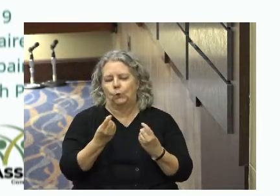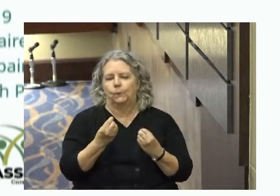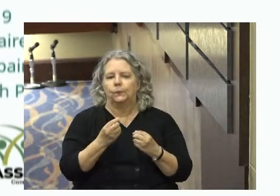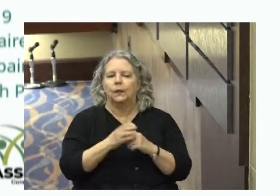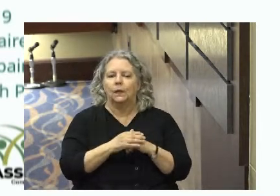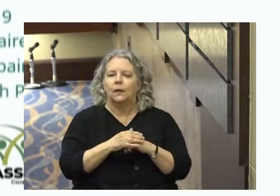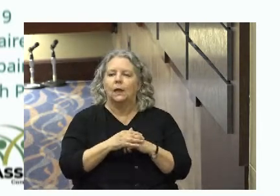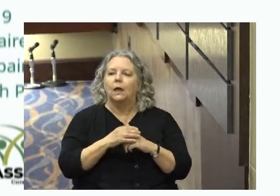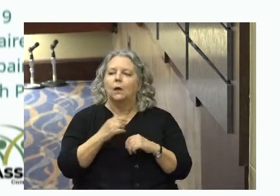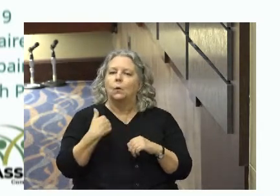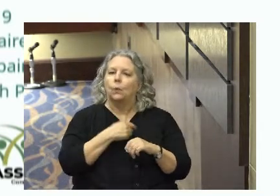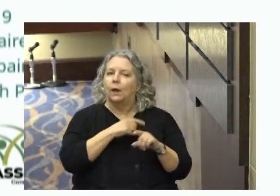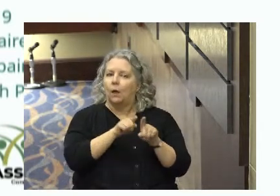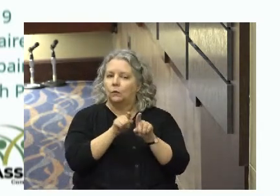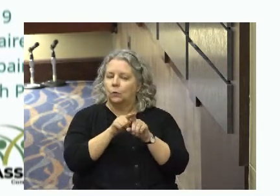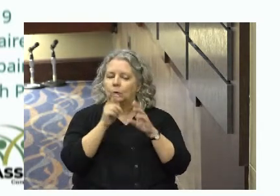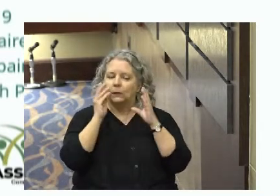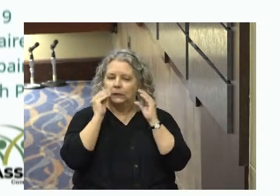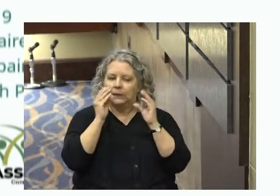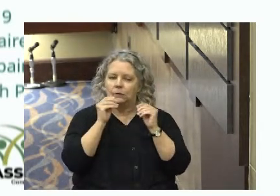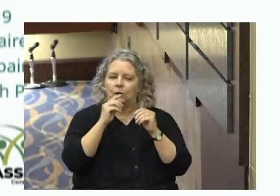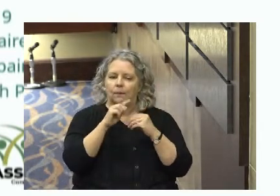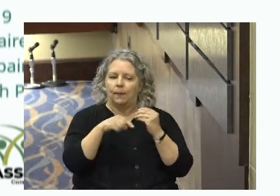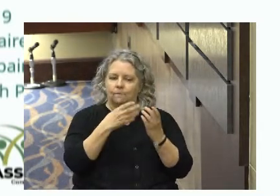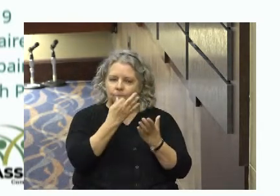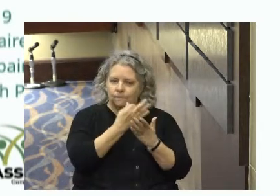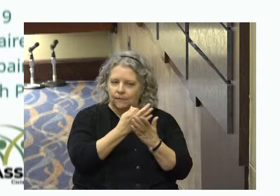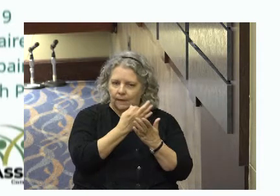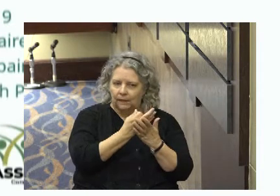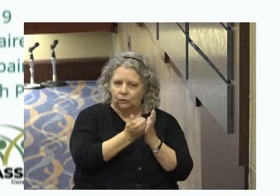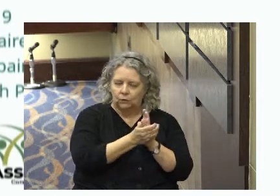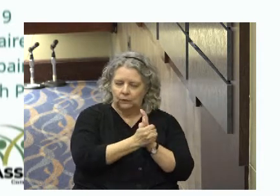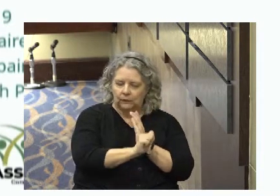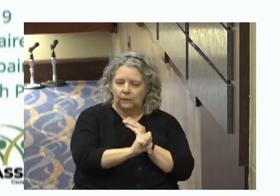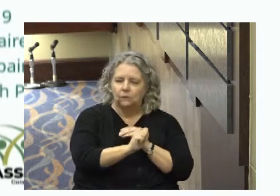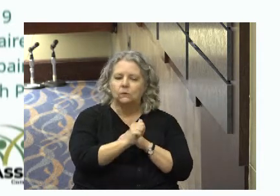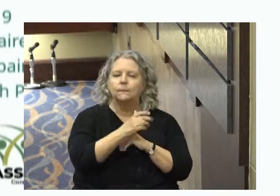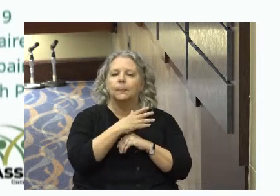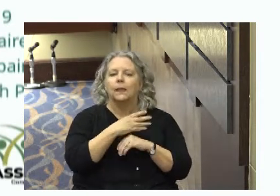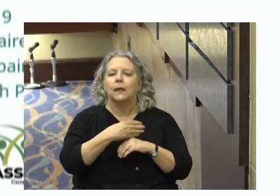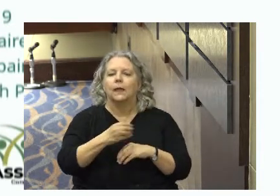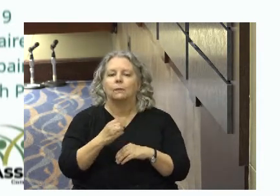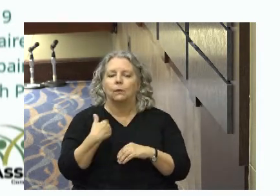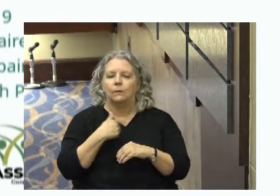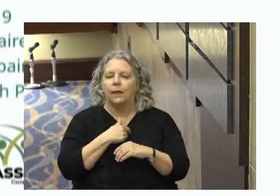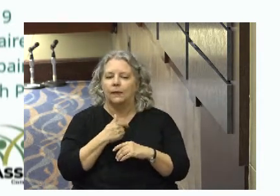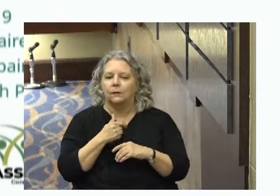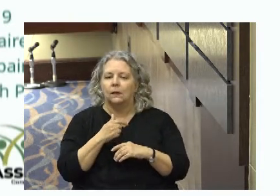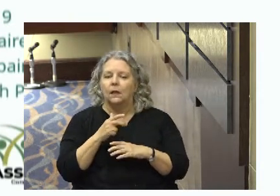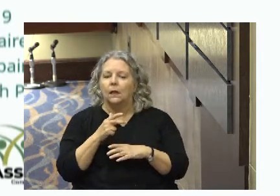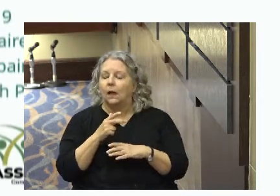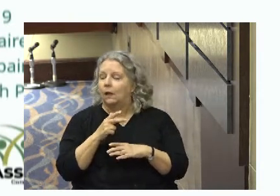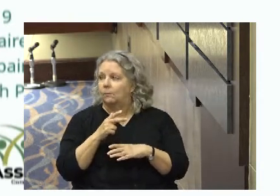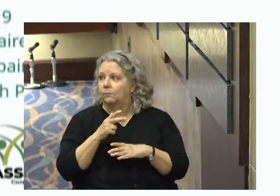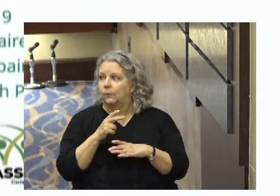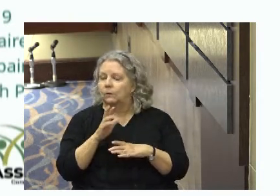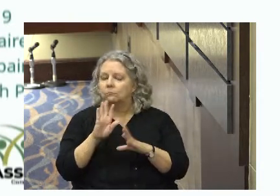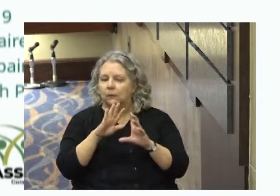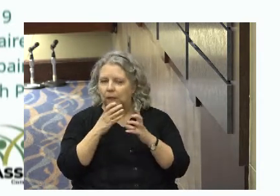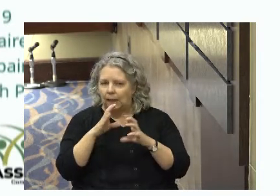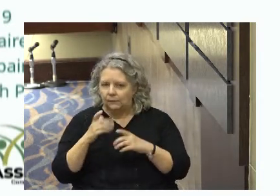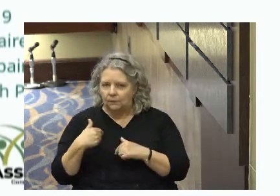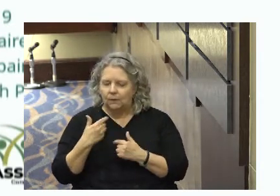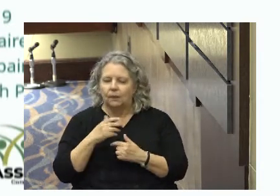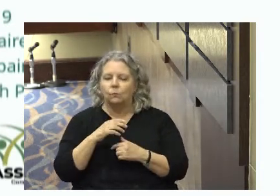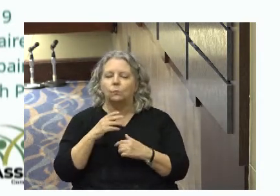literacy classes and home buyer classes. We had 126 classes just in the last 3 years and 456 graduates from